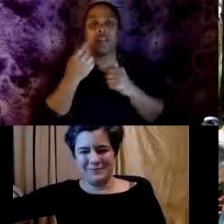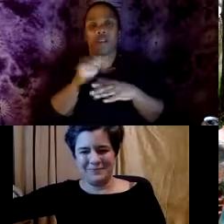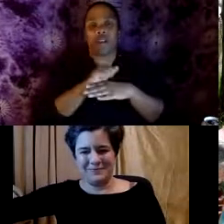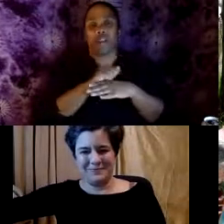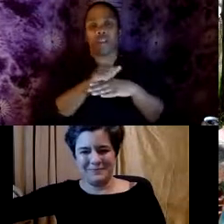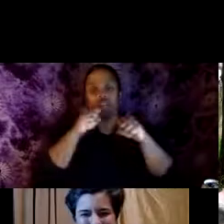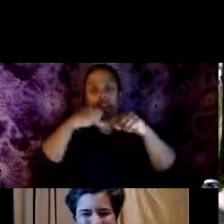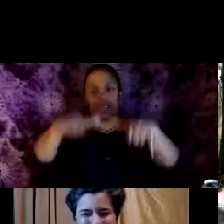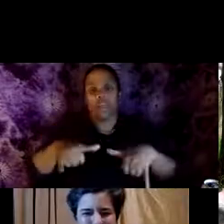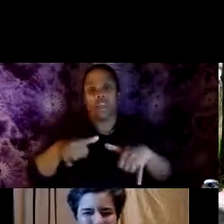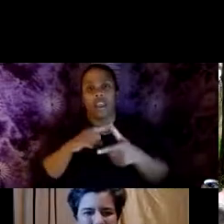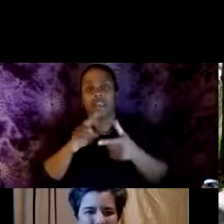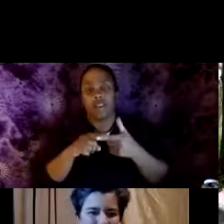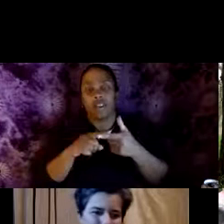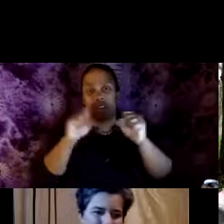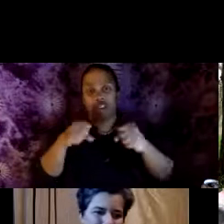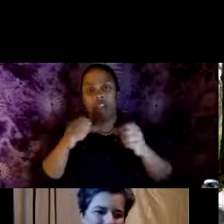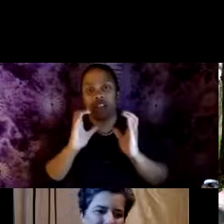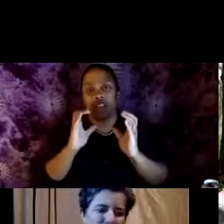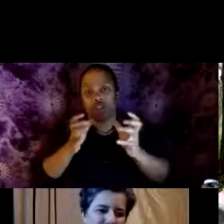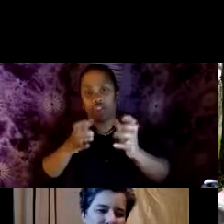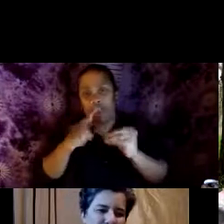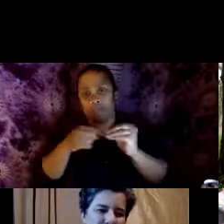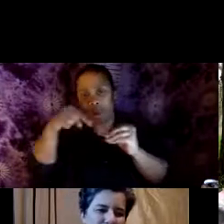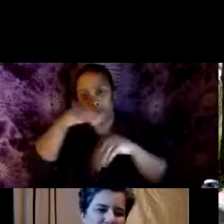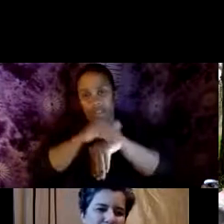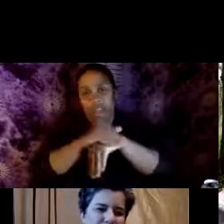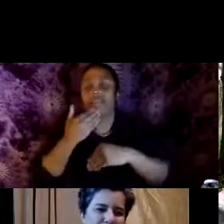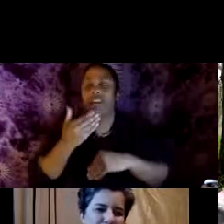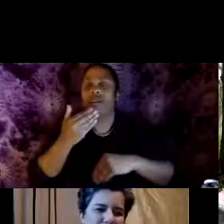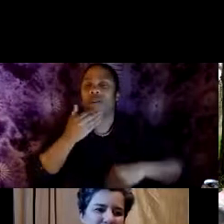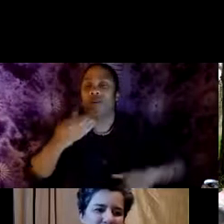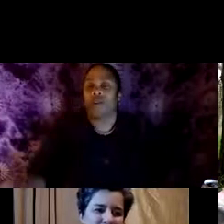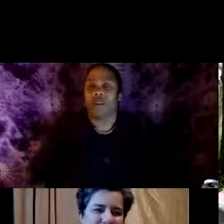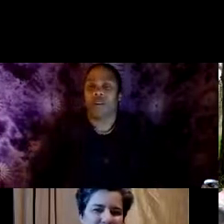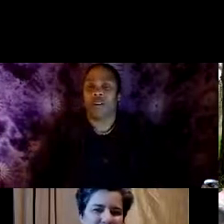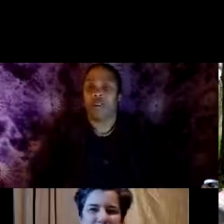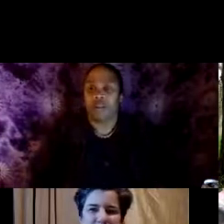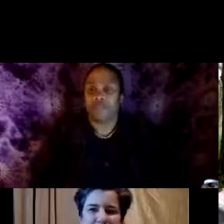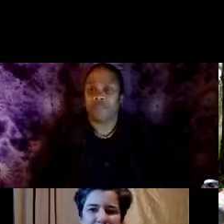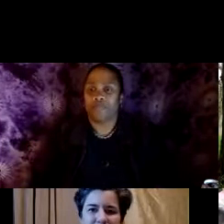have a brief chat about tonight. Yay. Thanks everyone. Thank you.